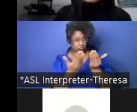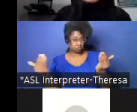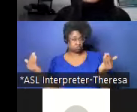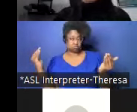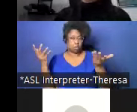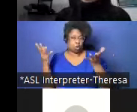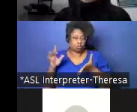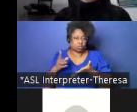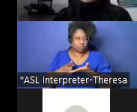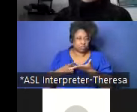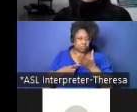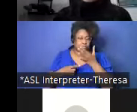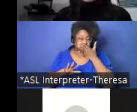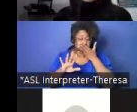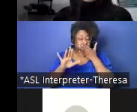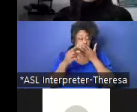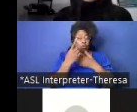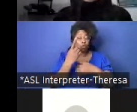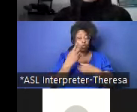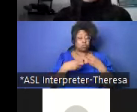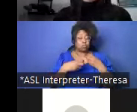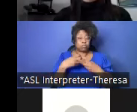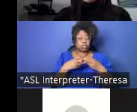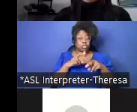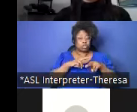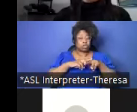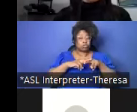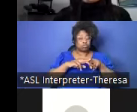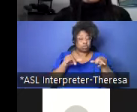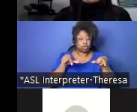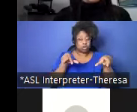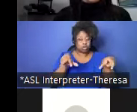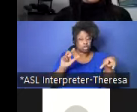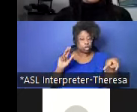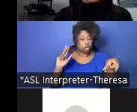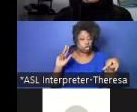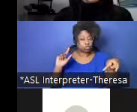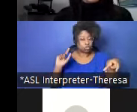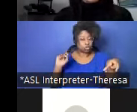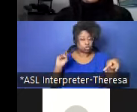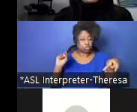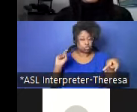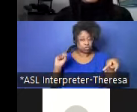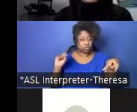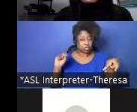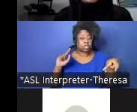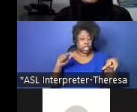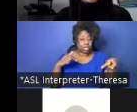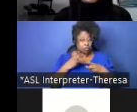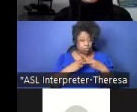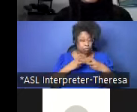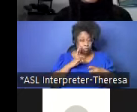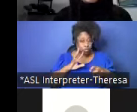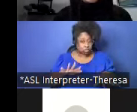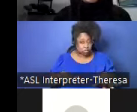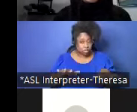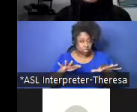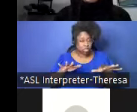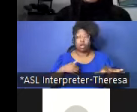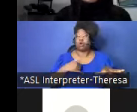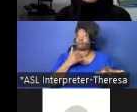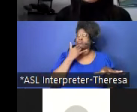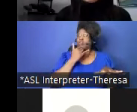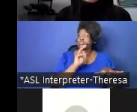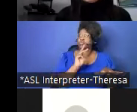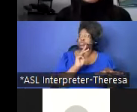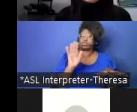problem and underneath the railroads at 23rd Street is difficult is because wrong streets. I meant the 21st Street, of course. 21st